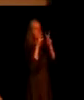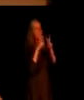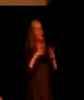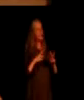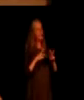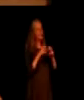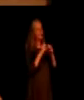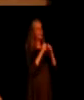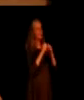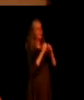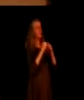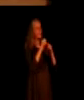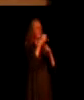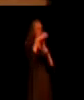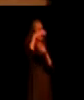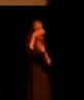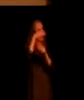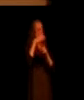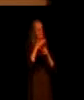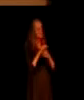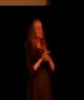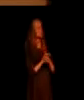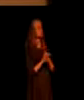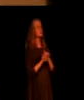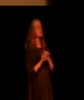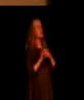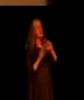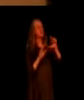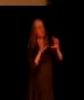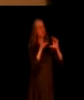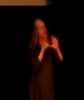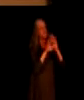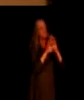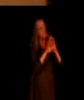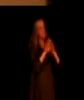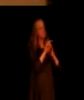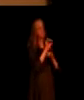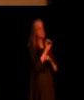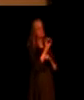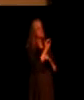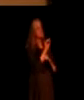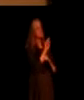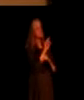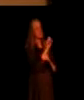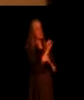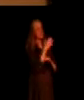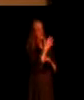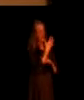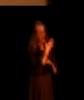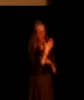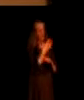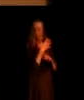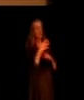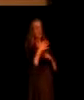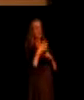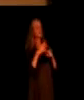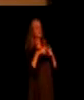satellite. On the left, Nimbus 5, the next